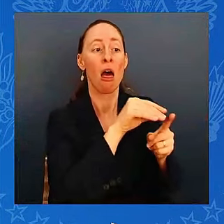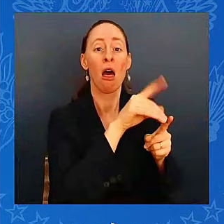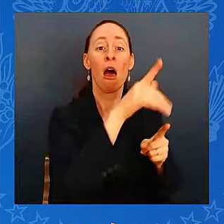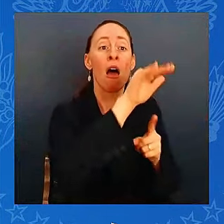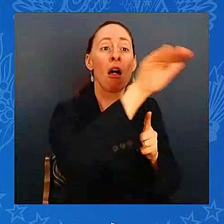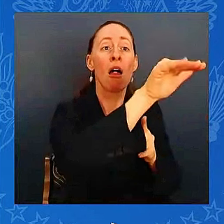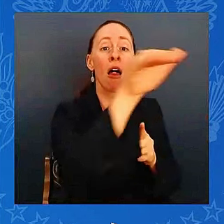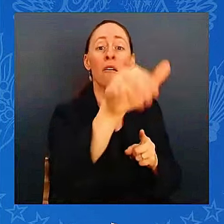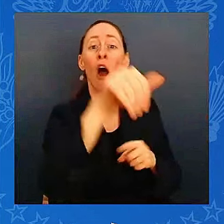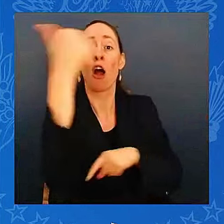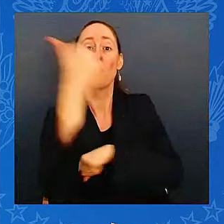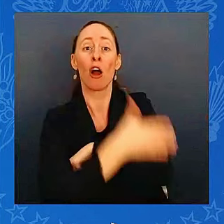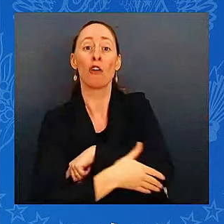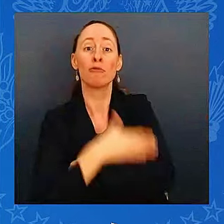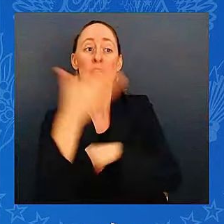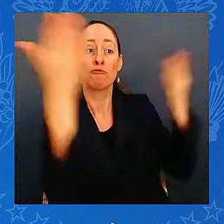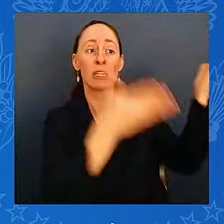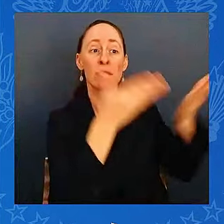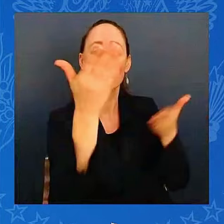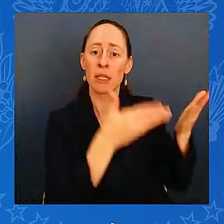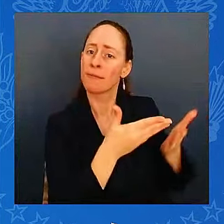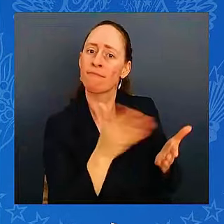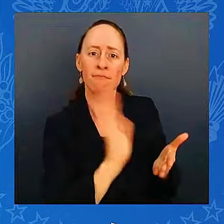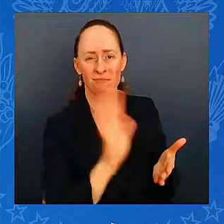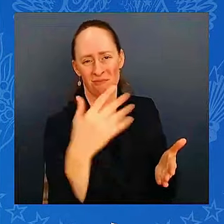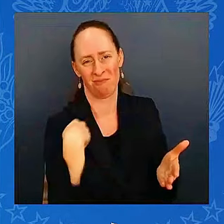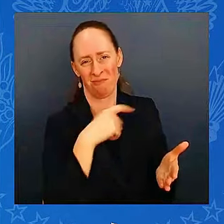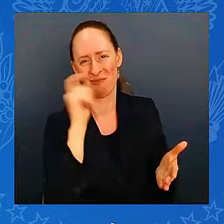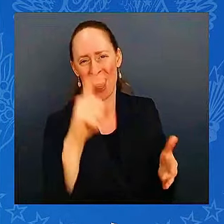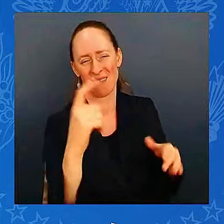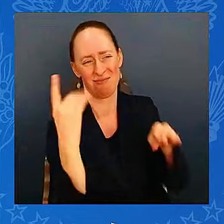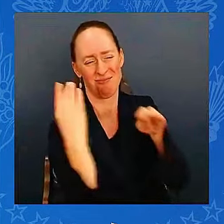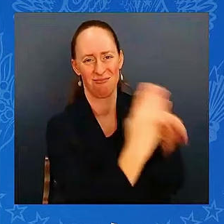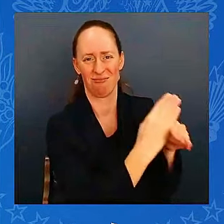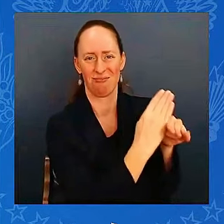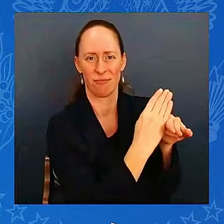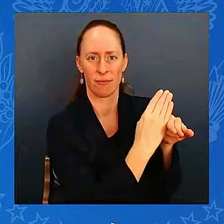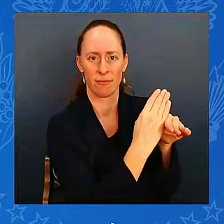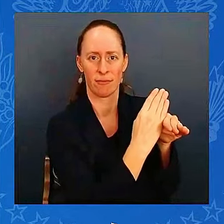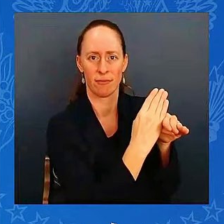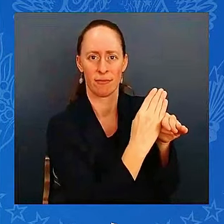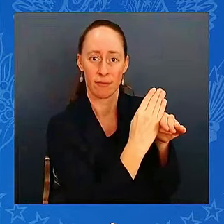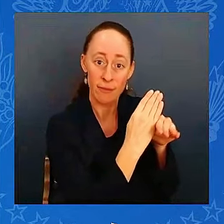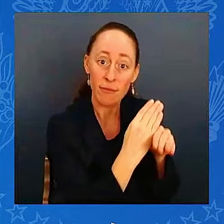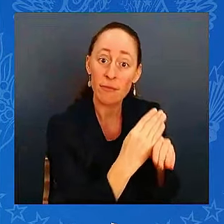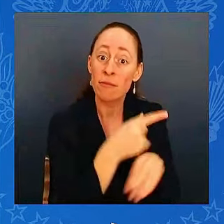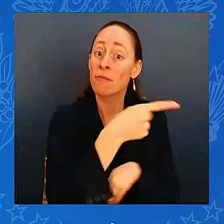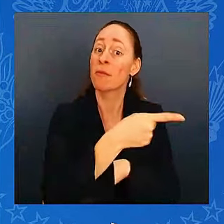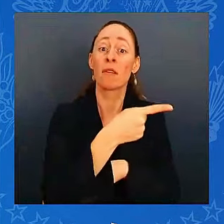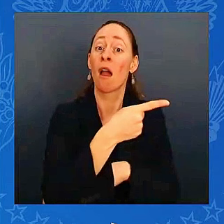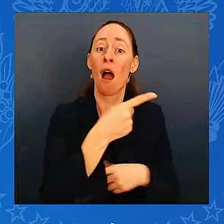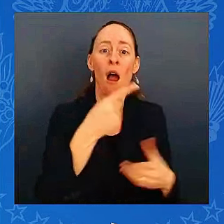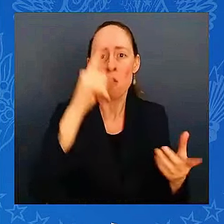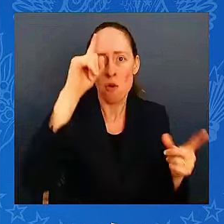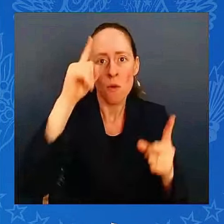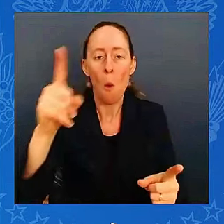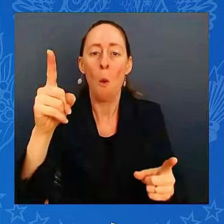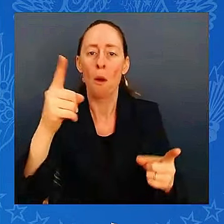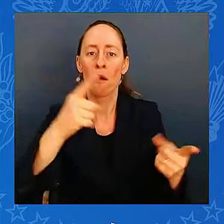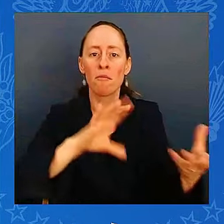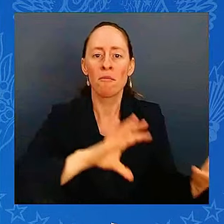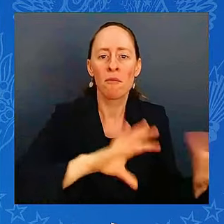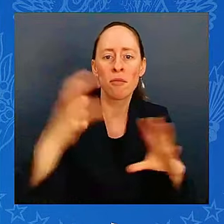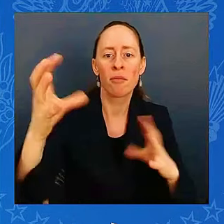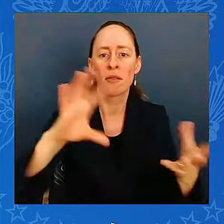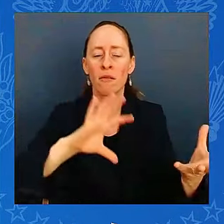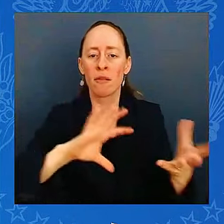fuel violence, corruption, and instability. We've got to protect our people and our communities. So that's why I'm calling on every nation here to commit